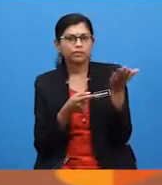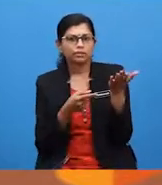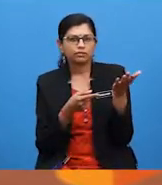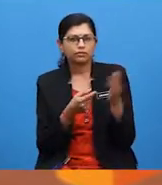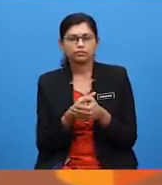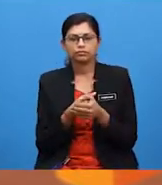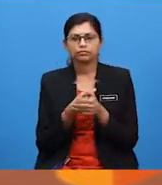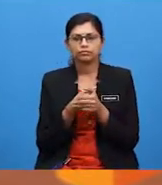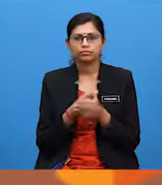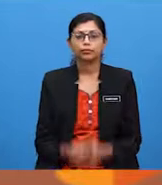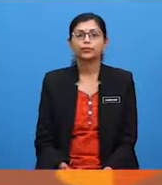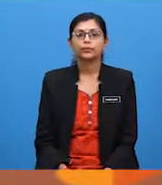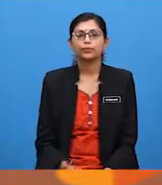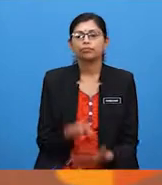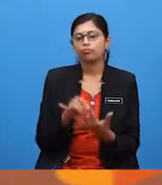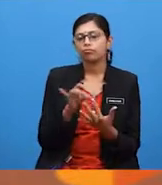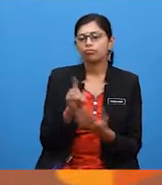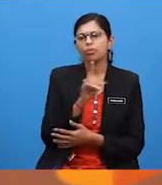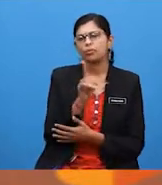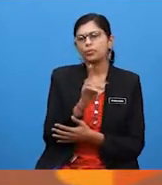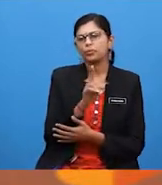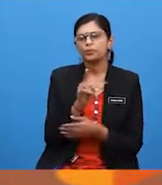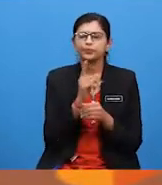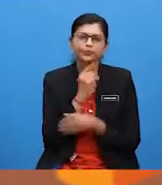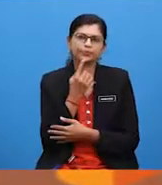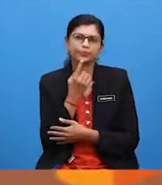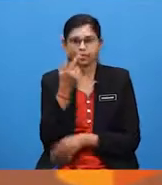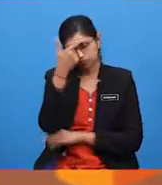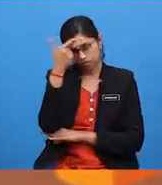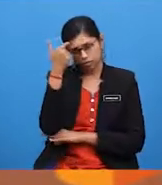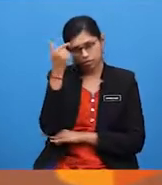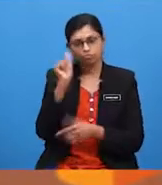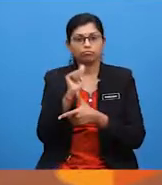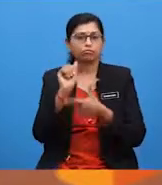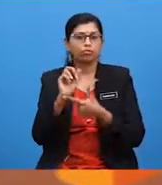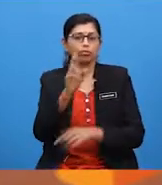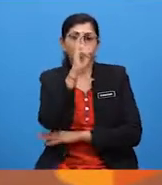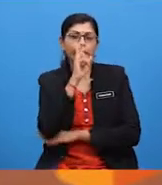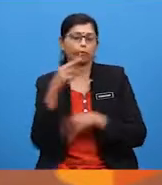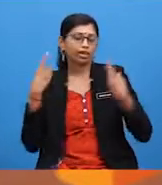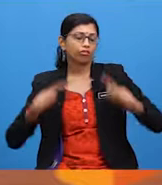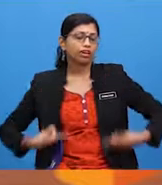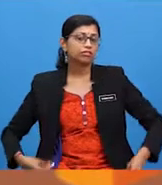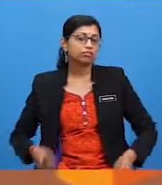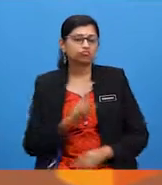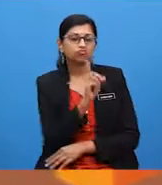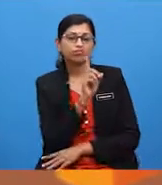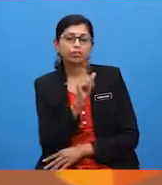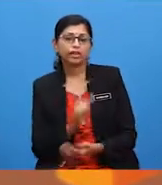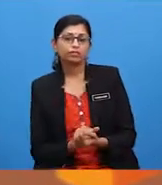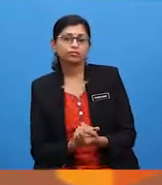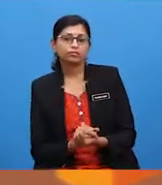between the black and the red dress. Oh, personally, I prefer you to wear the red dress. The